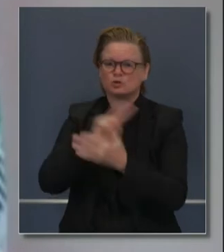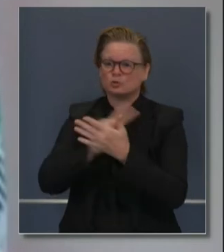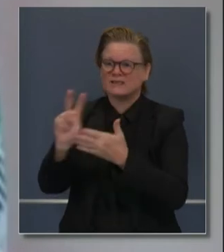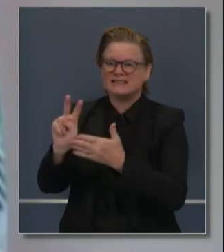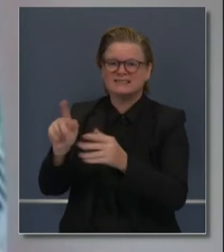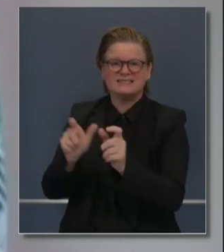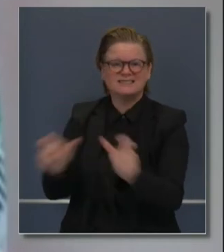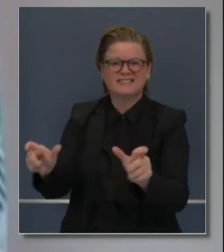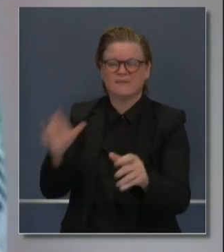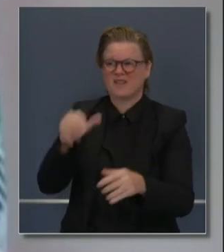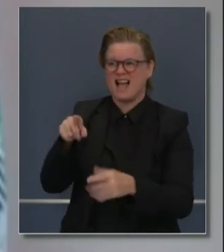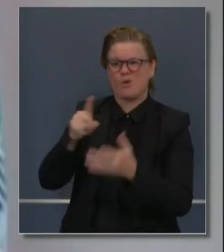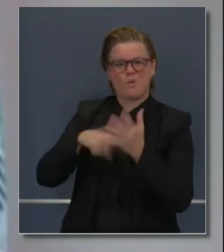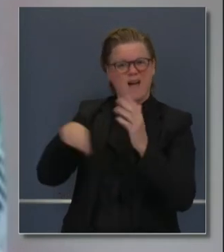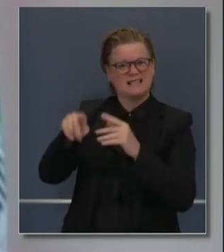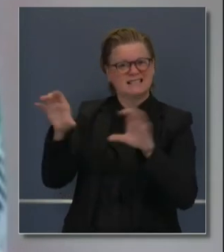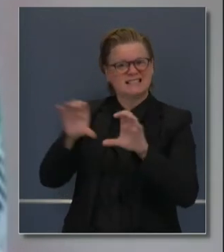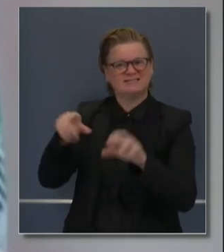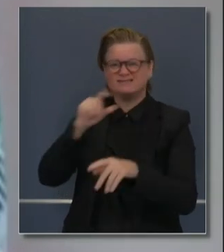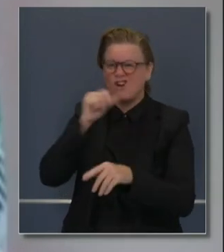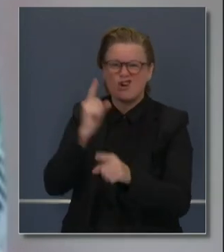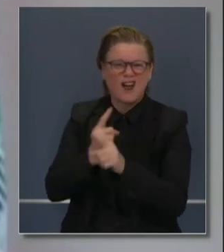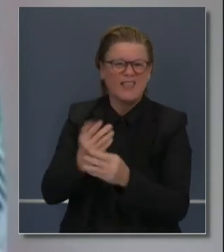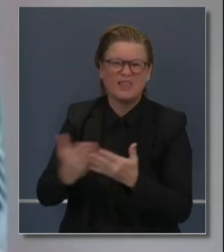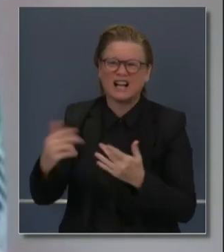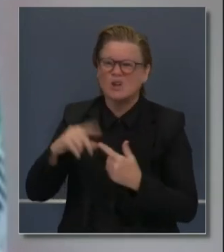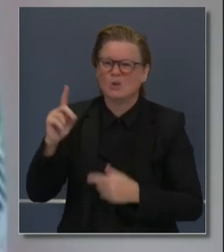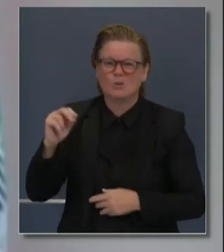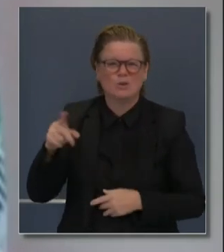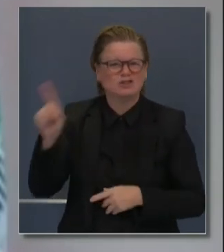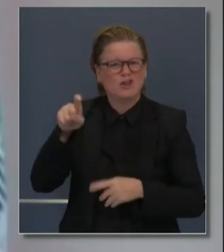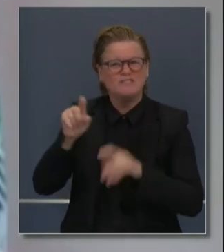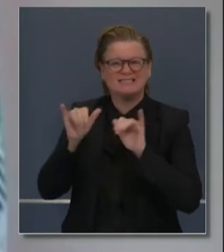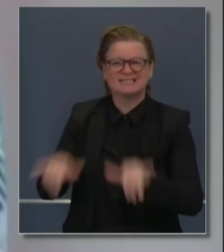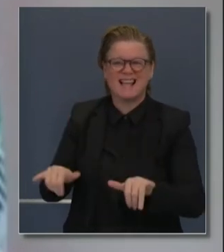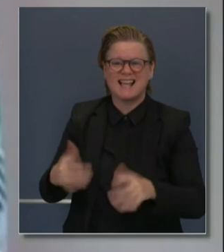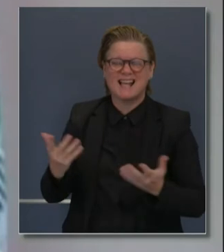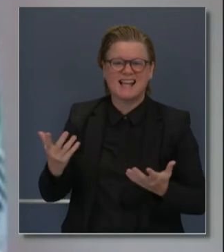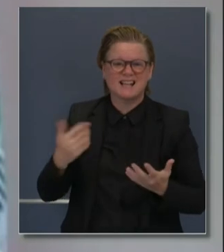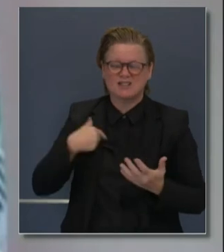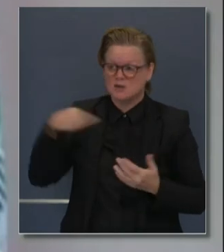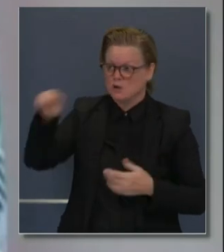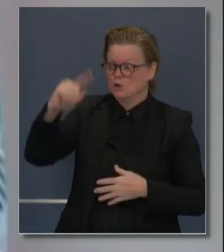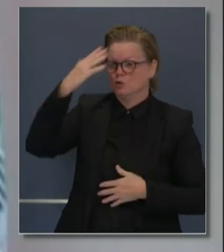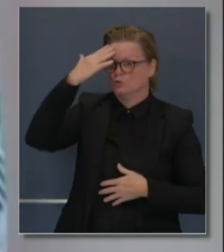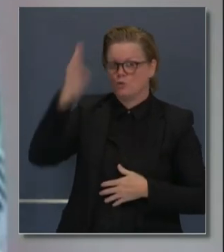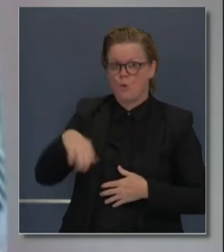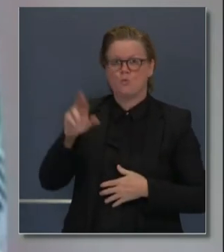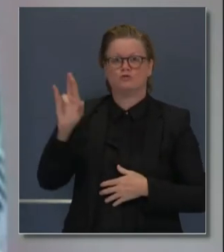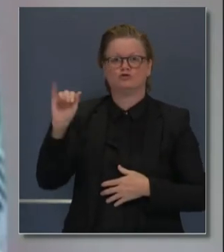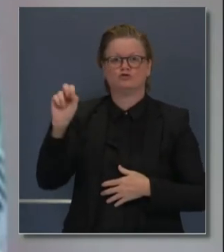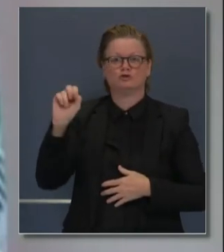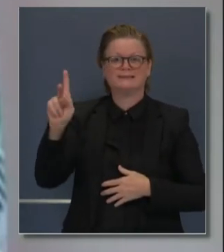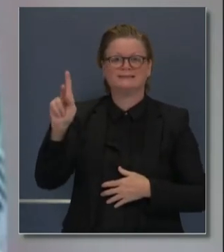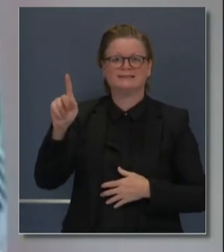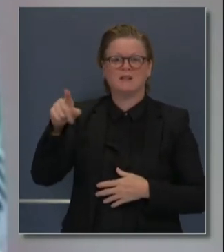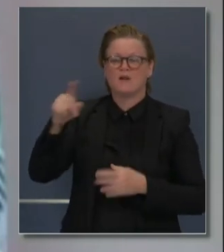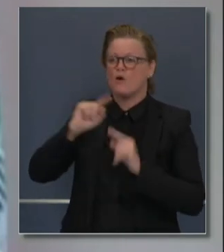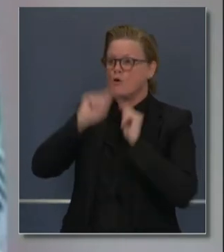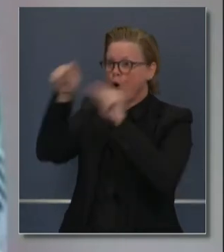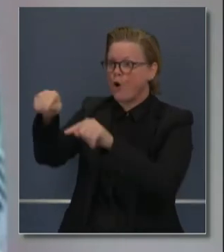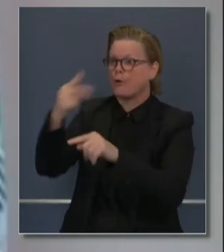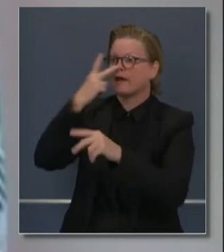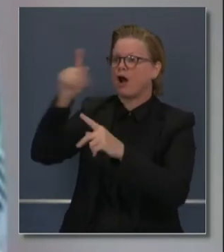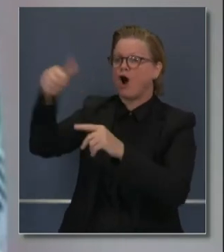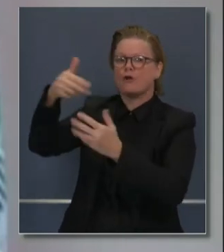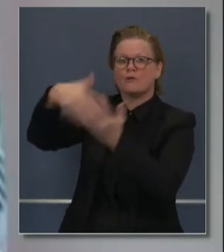help reduce transmission a bit, but we know that that travel and that mixing that's happening do drive transmission, and that's going to be an